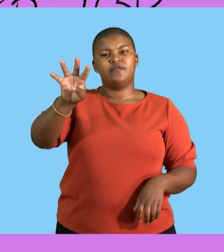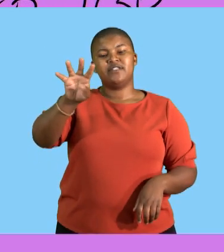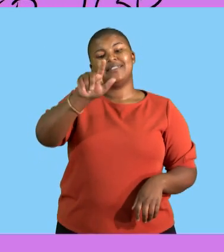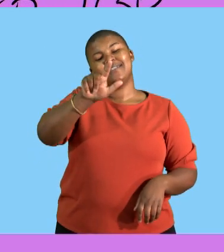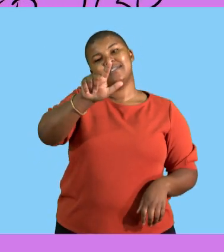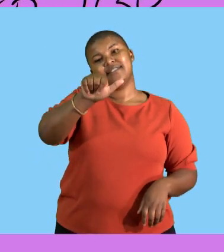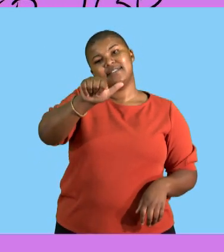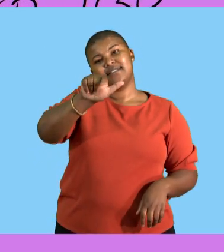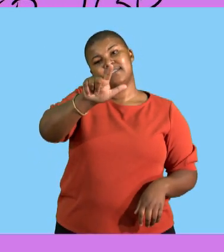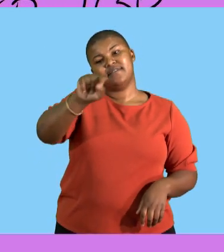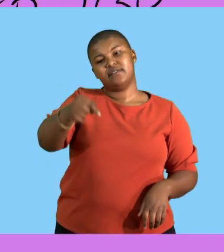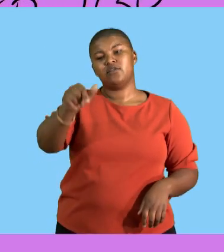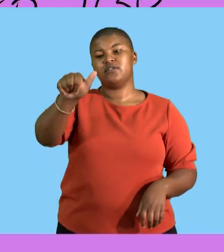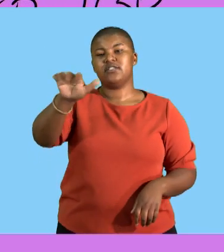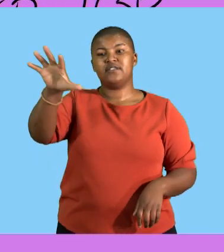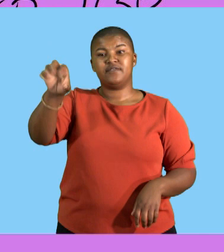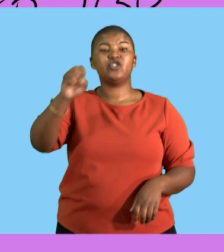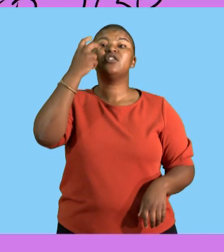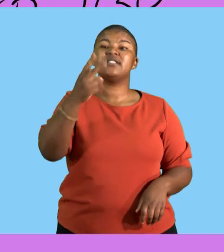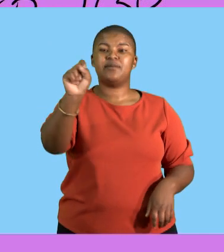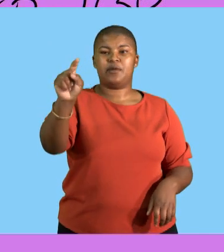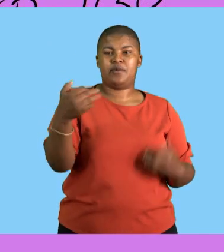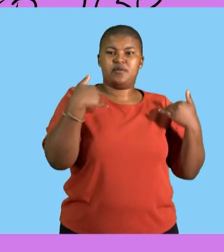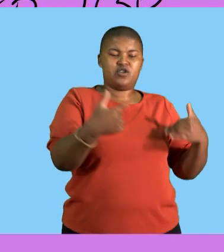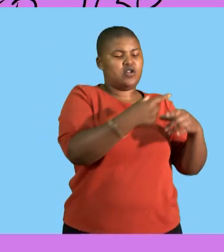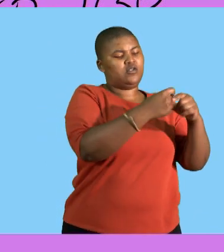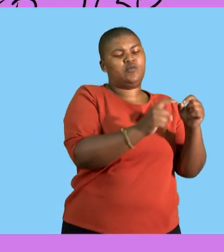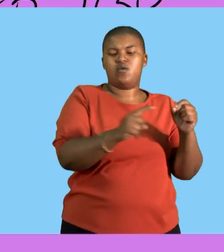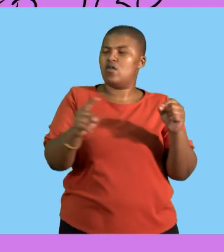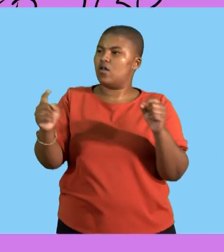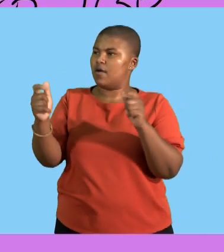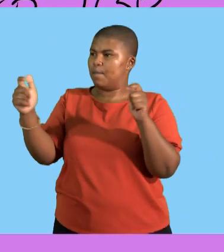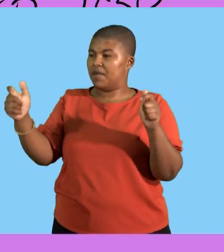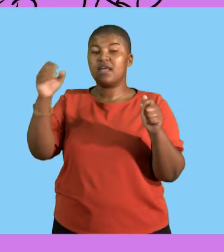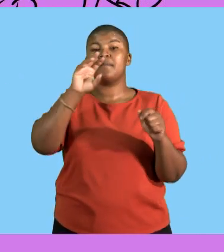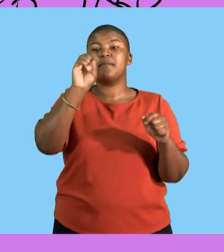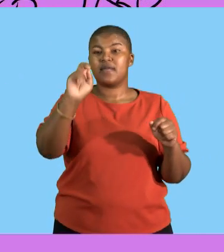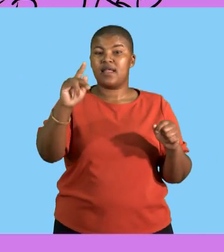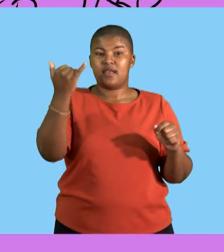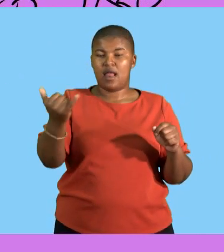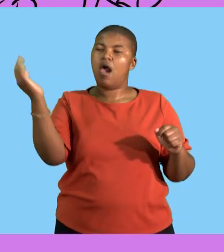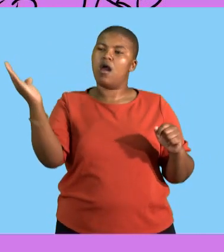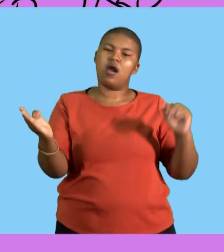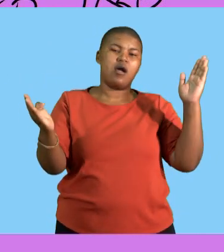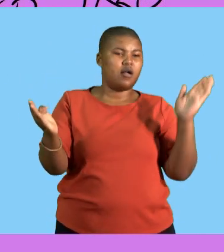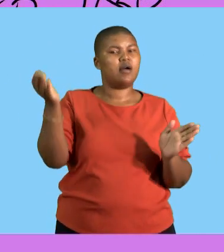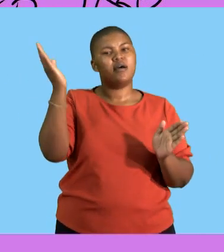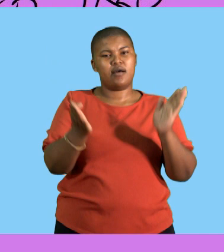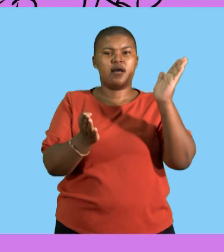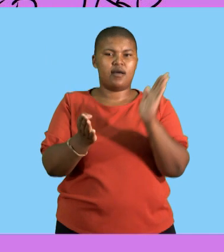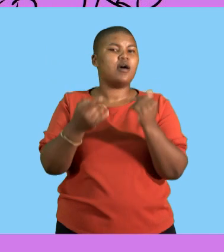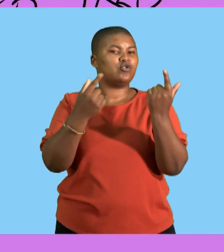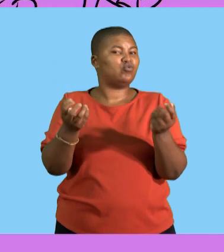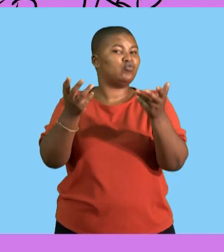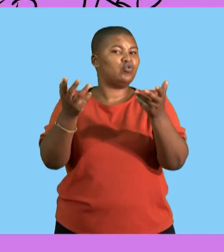7,650. Now this is in ascending order. From here, we need to equate numbers on the right equally as well as on the left. So we have